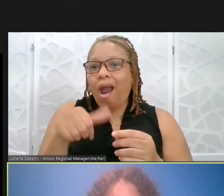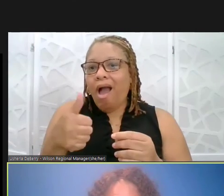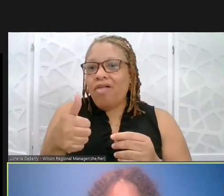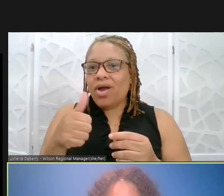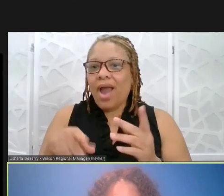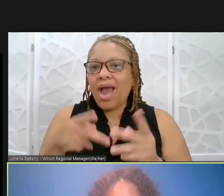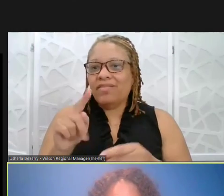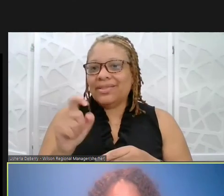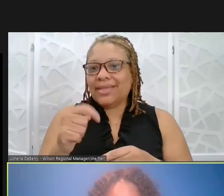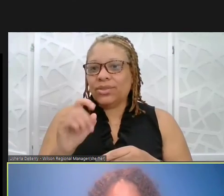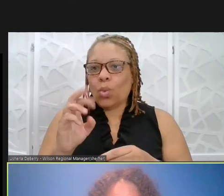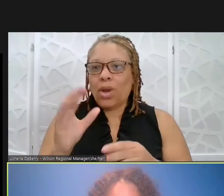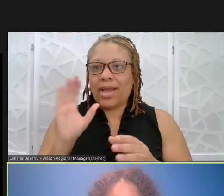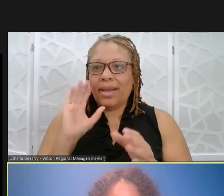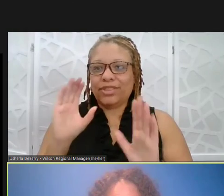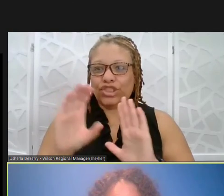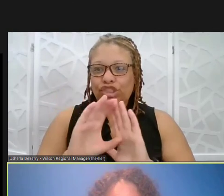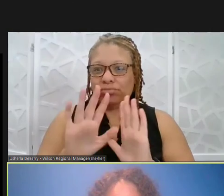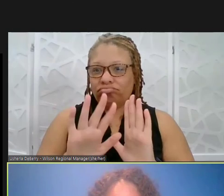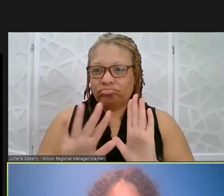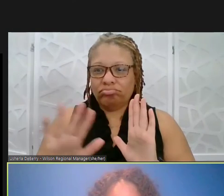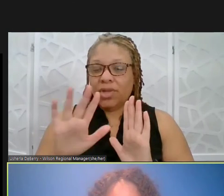information.